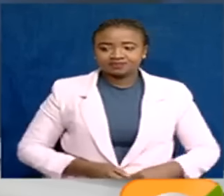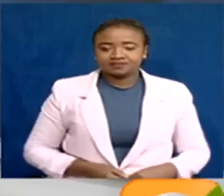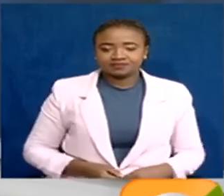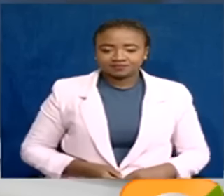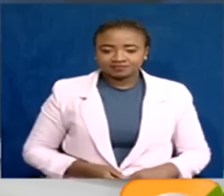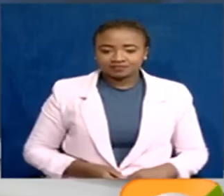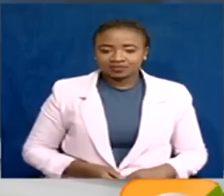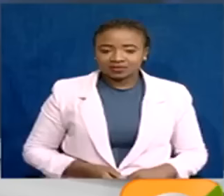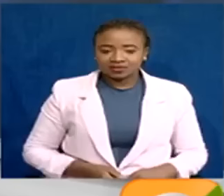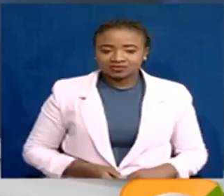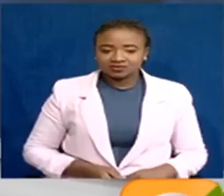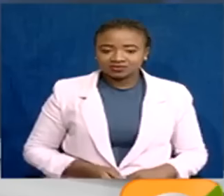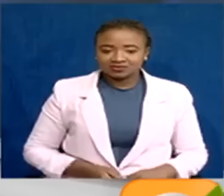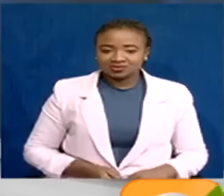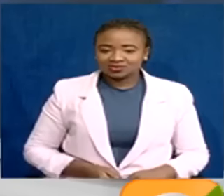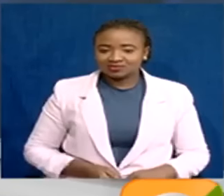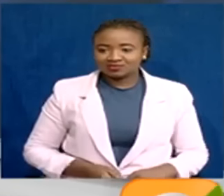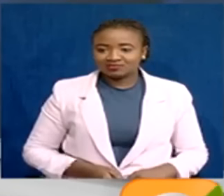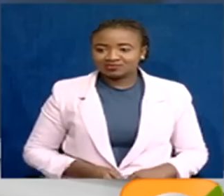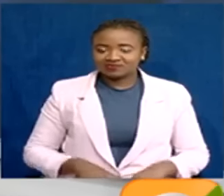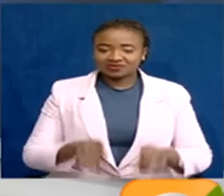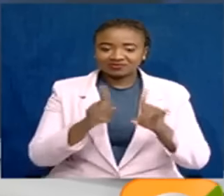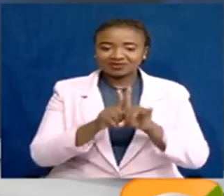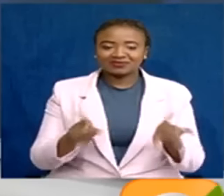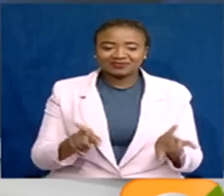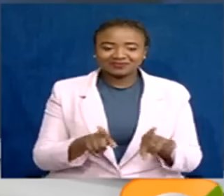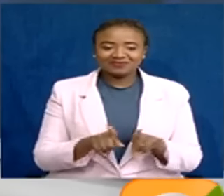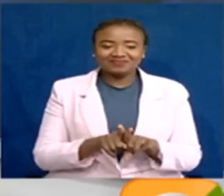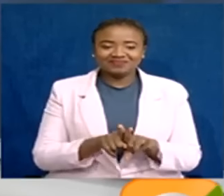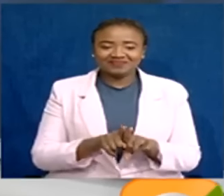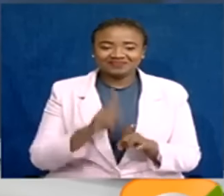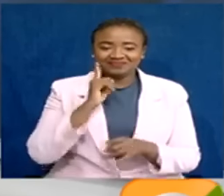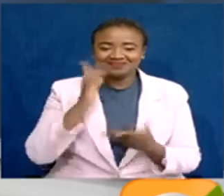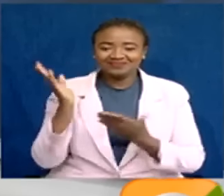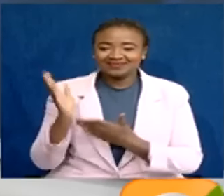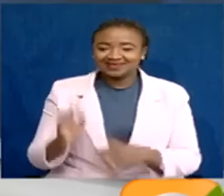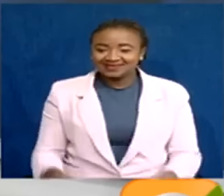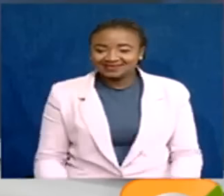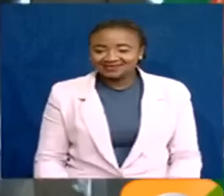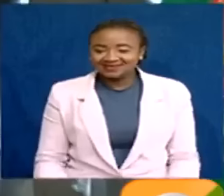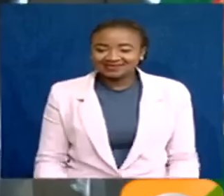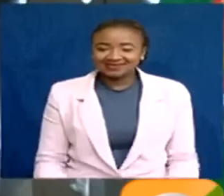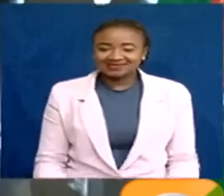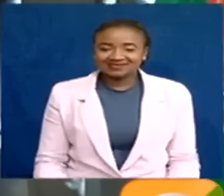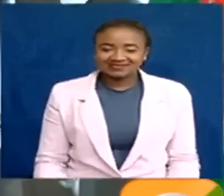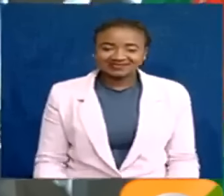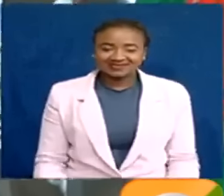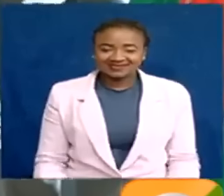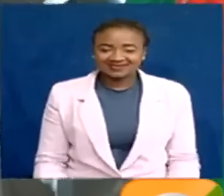government. Let's get more from our very own Melita Oletengas.